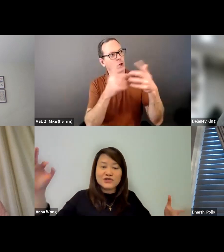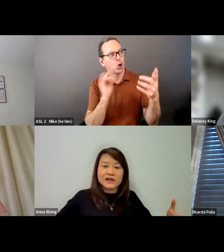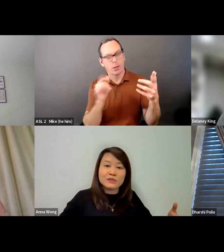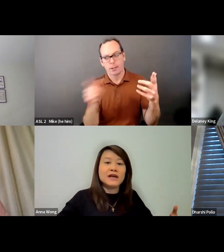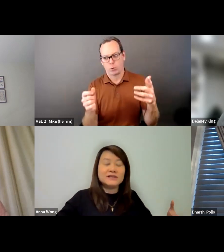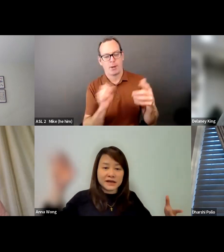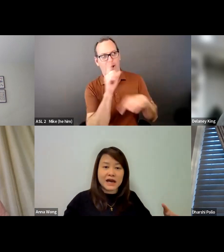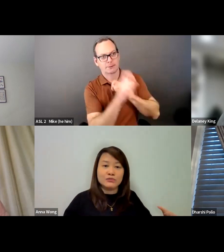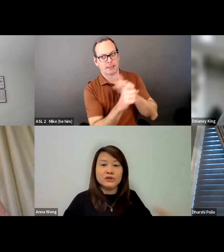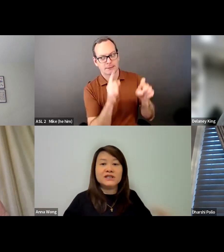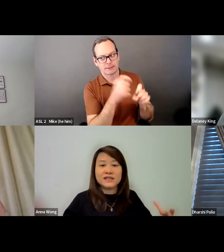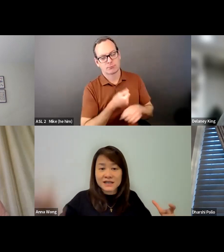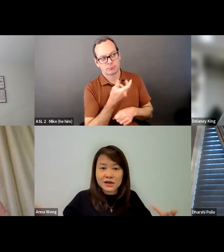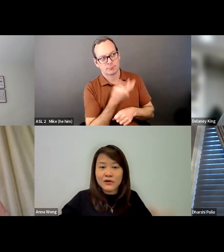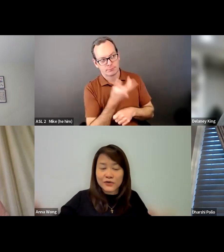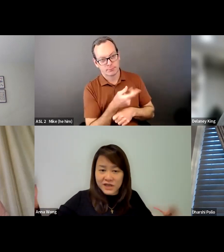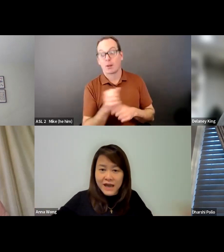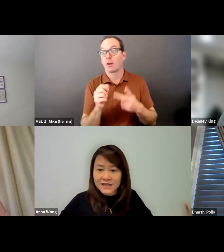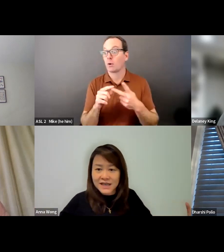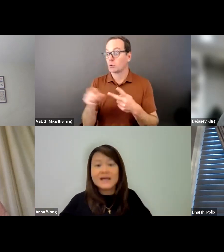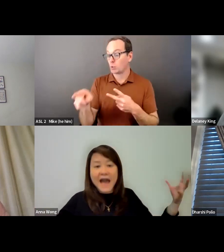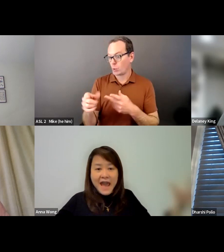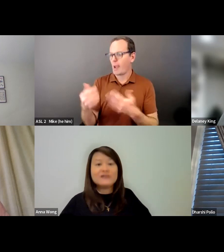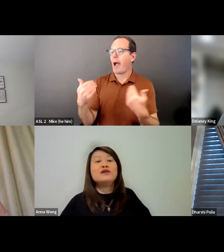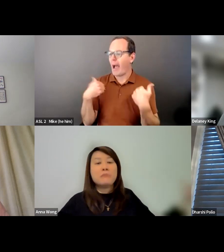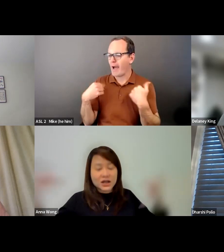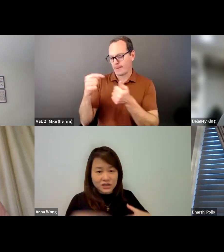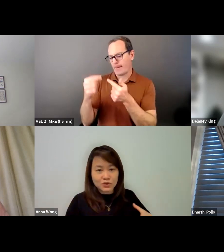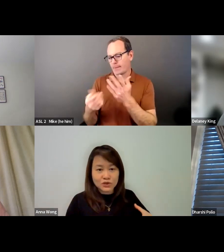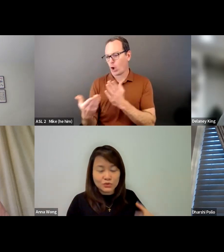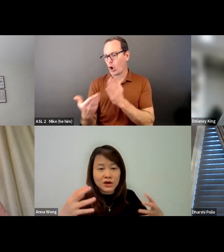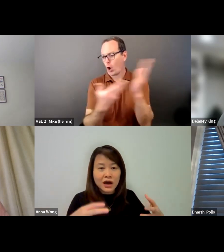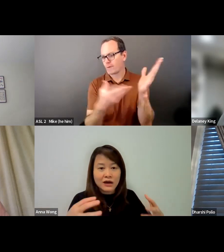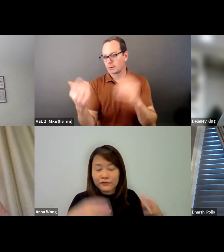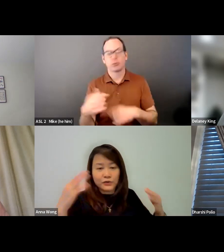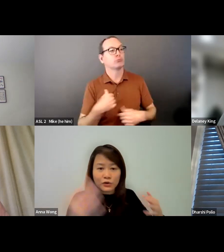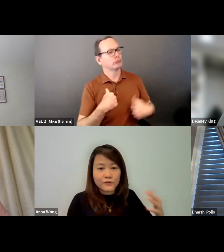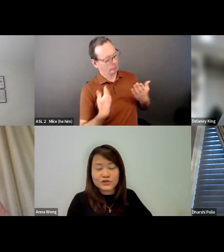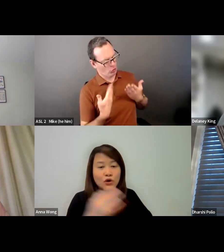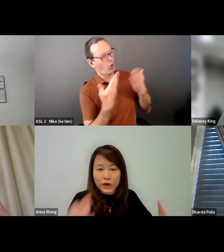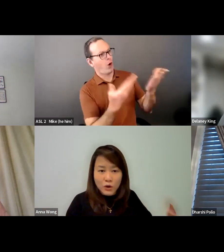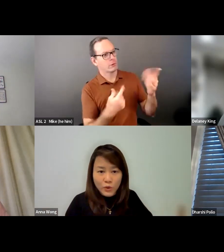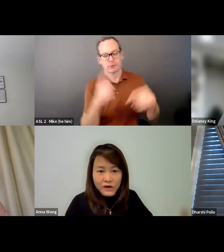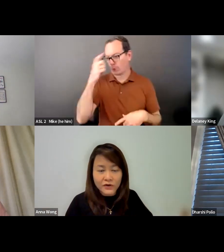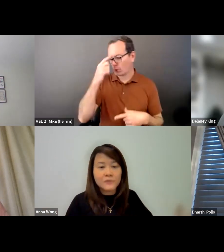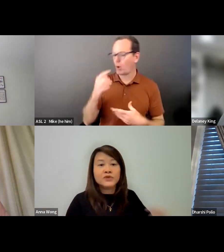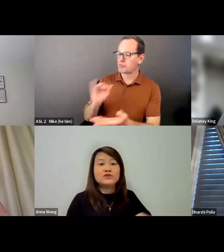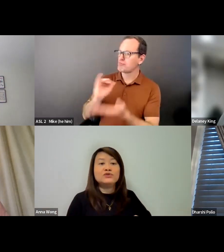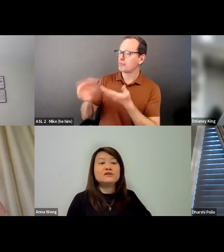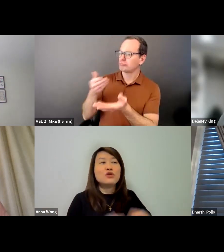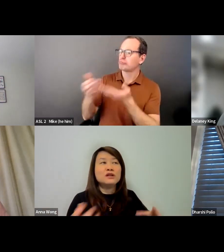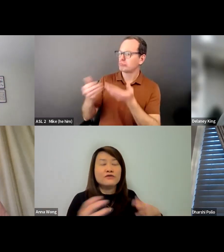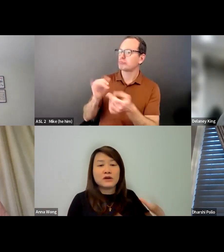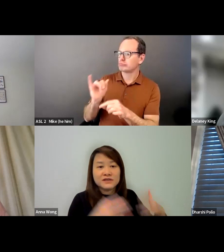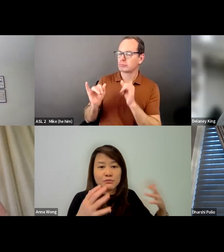and strength-based and accountability tests for the candidates and match them to, for scoring or whatever